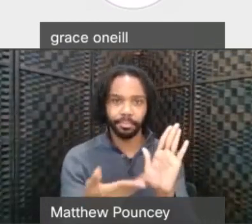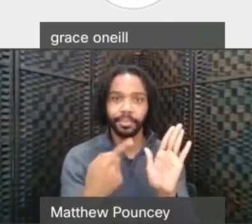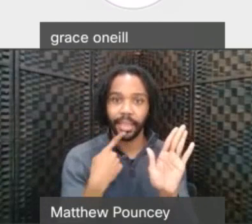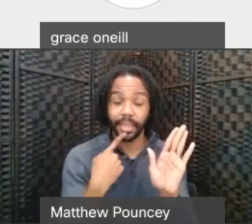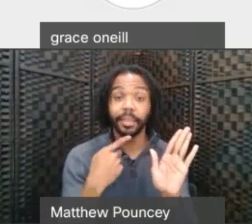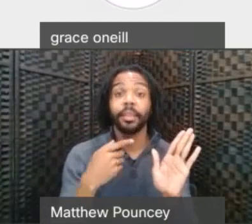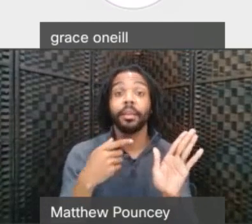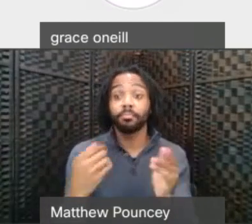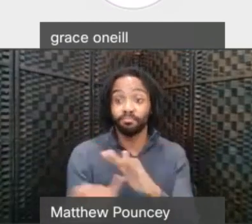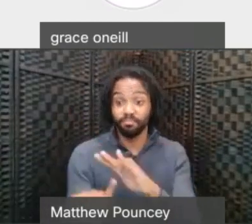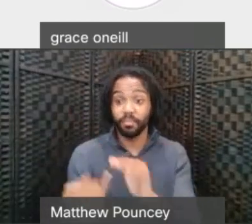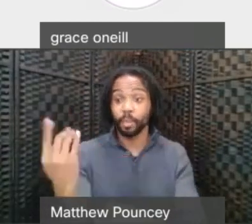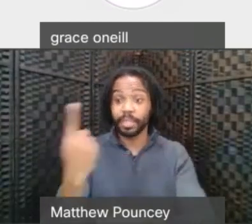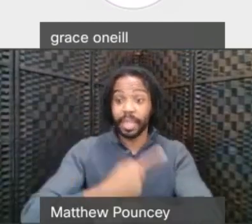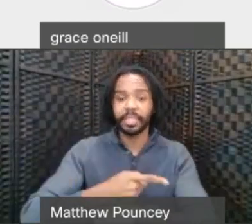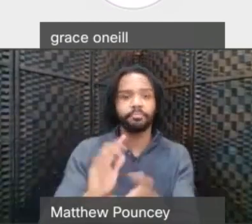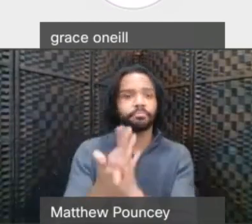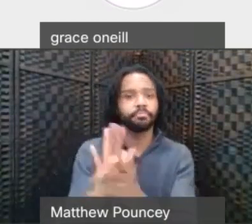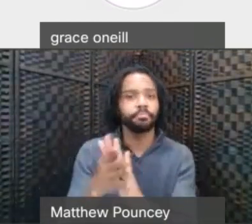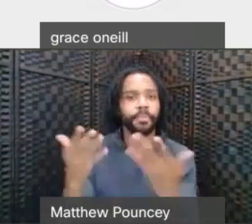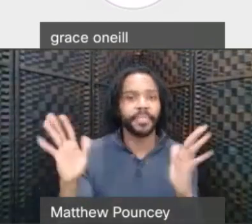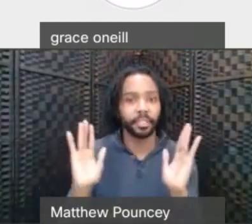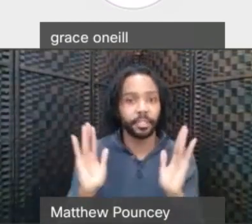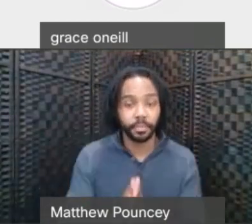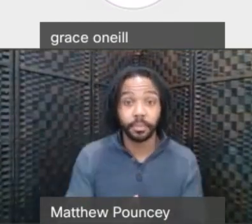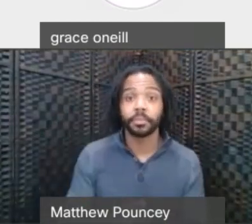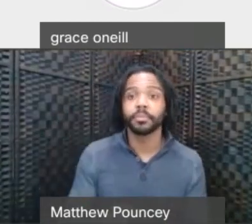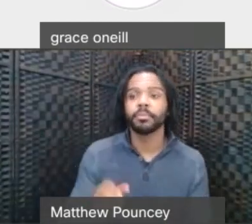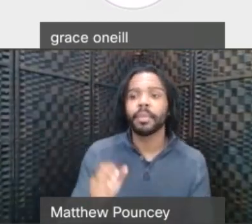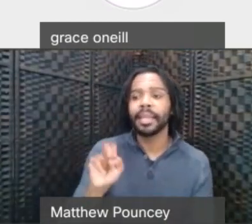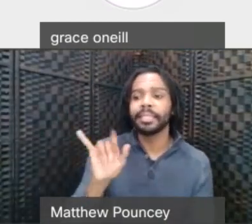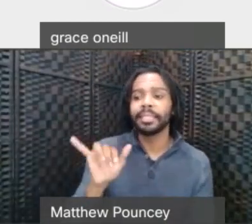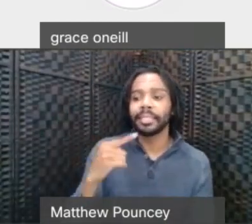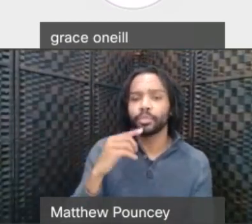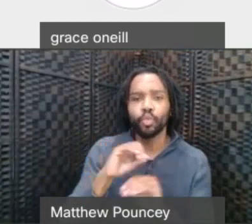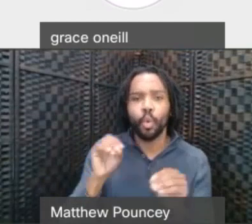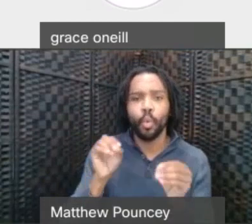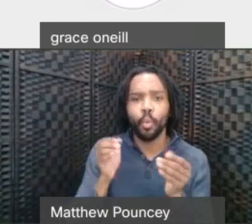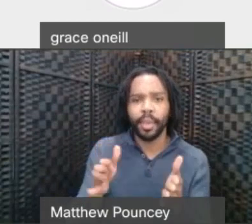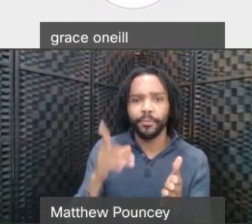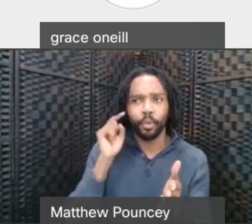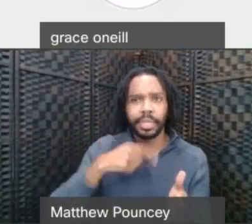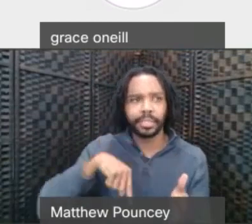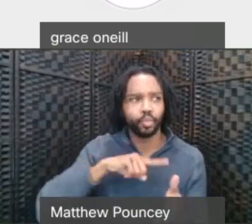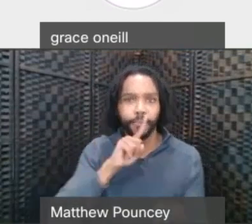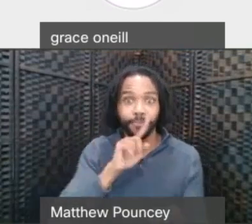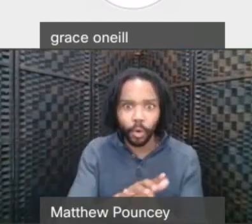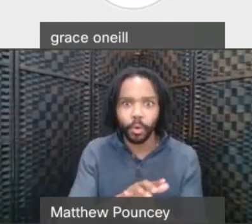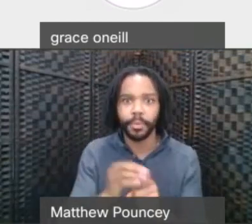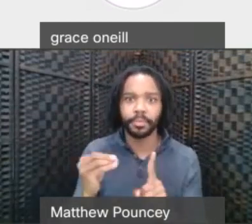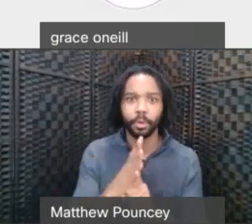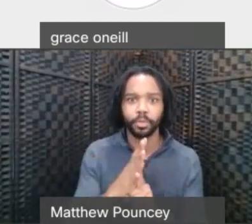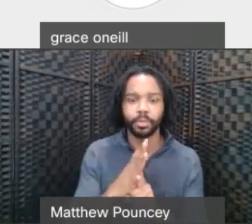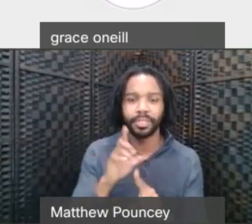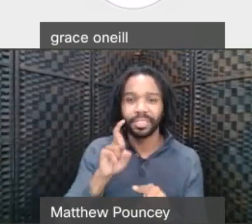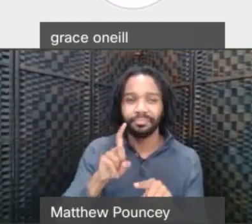They're done. And it says here there's no way to confirm an exposure, correct? We just have to believe our staff